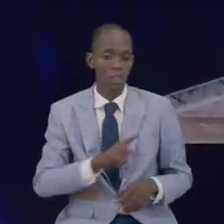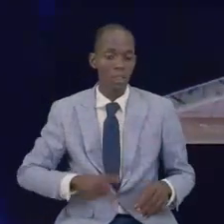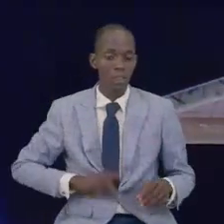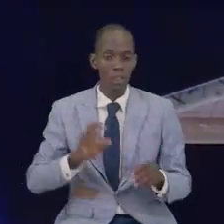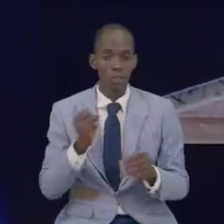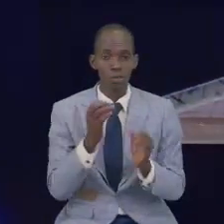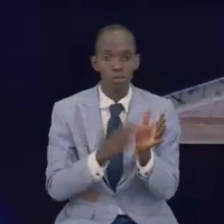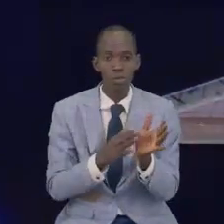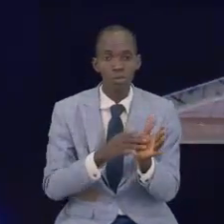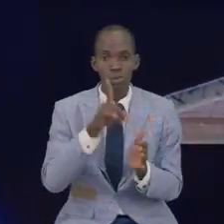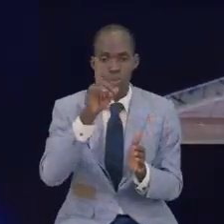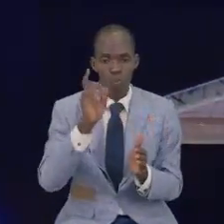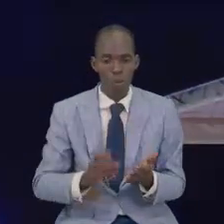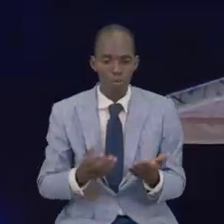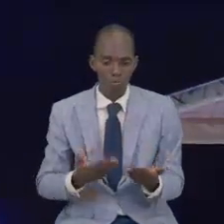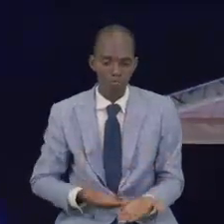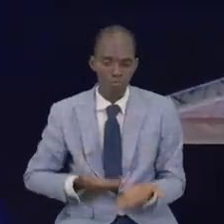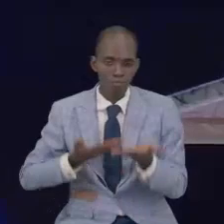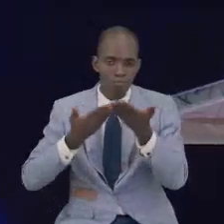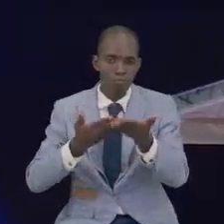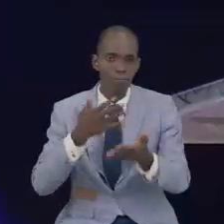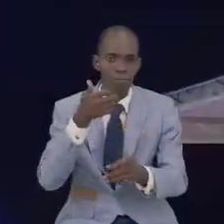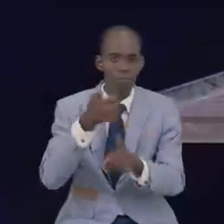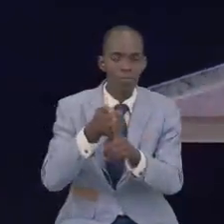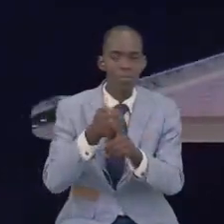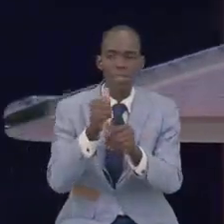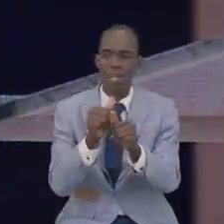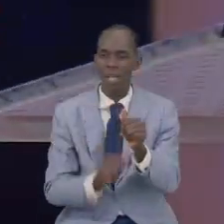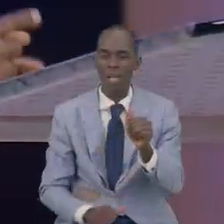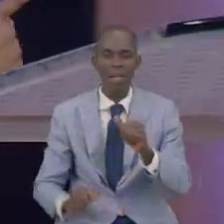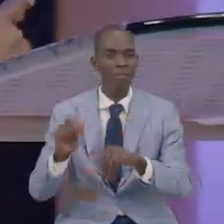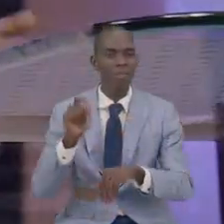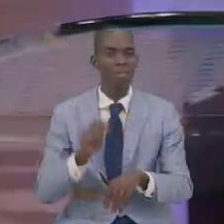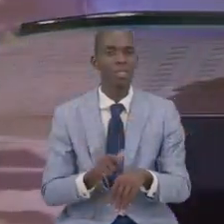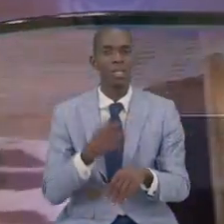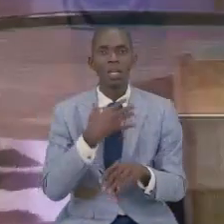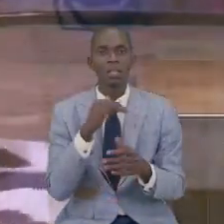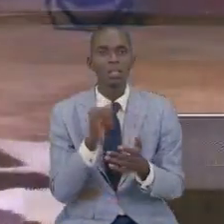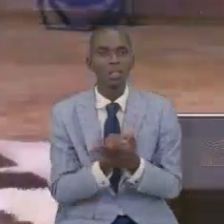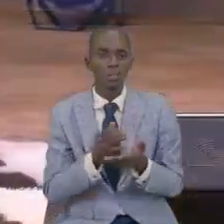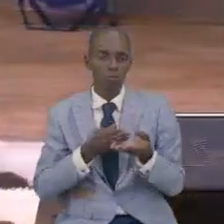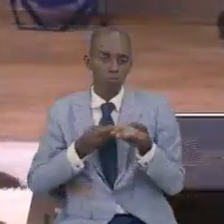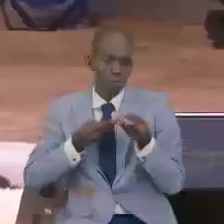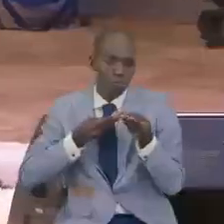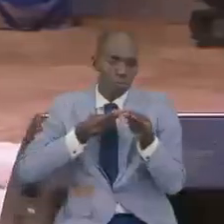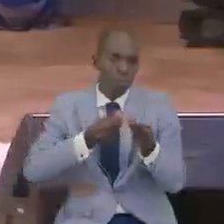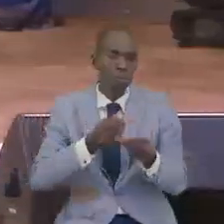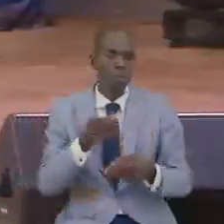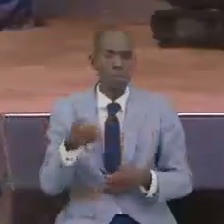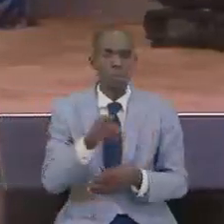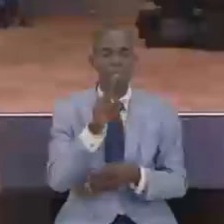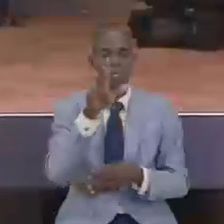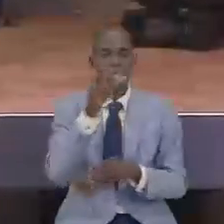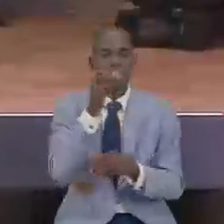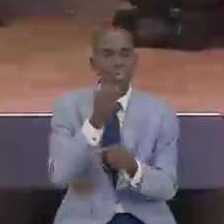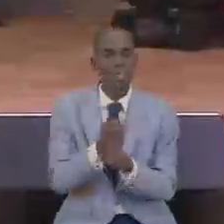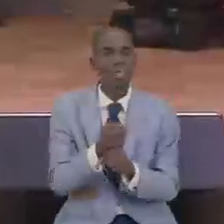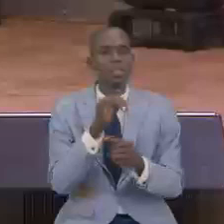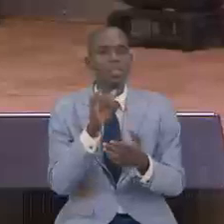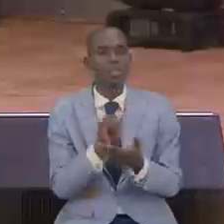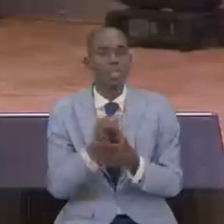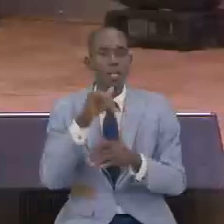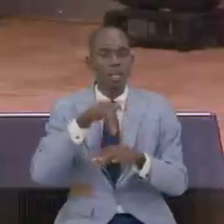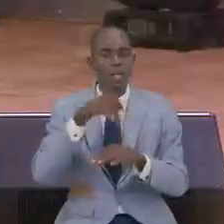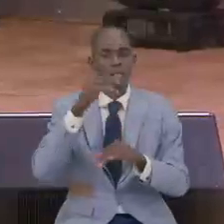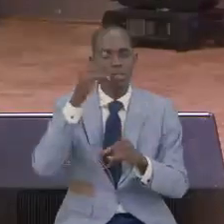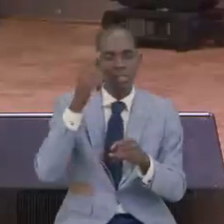You need to present yourself every time, and then it says, no nourishing them 3 years, that at the